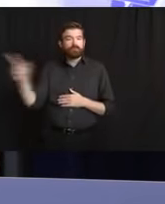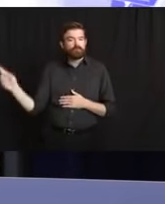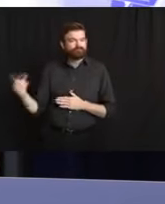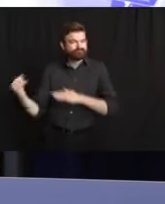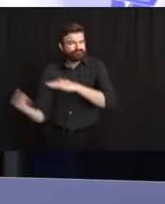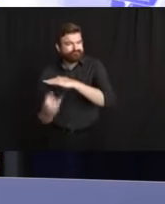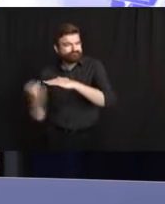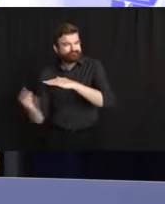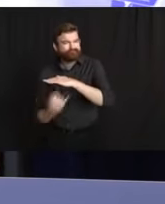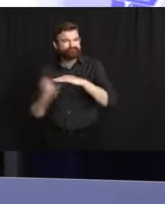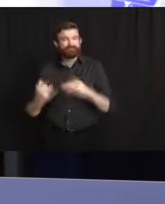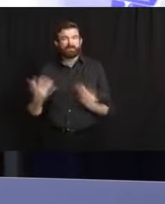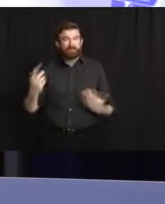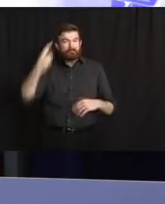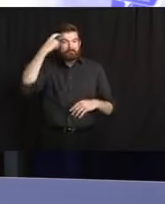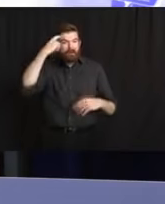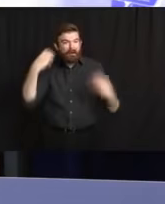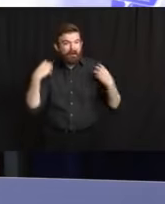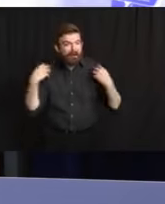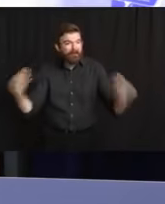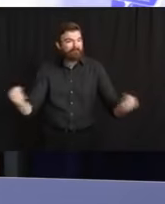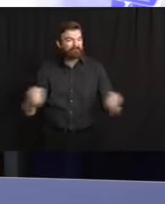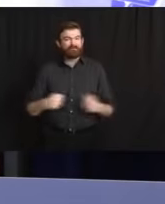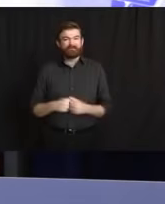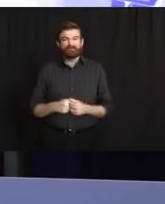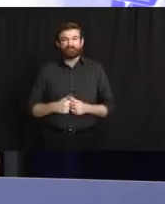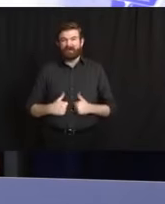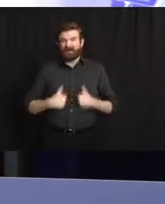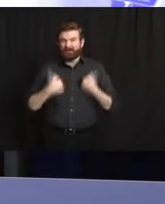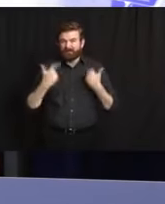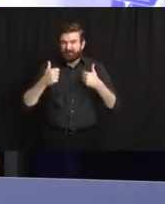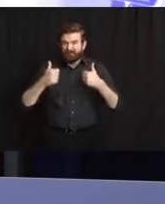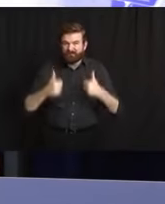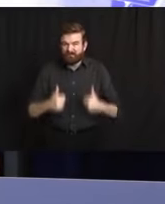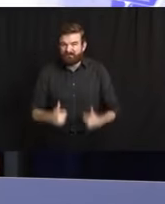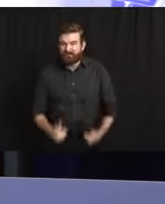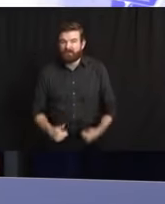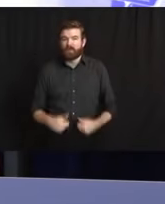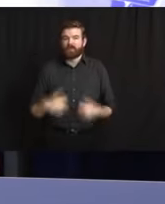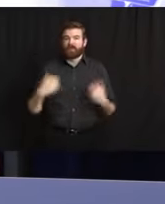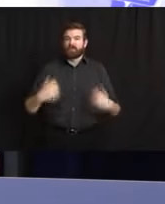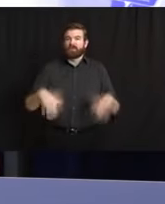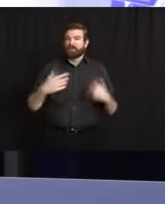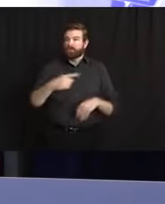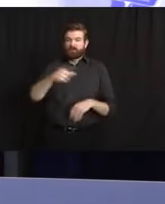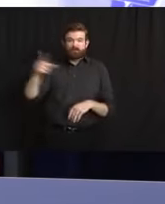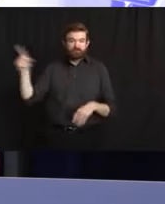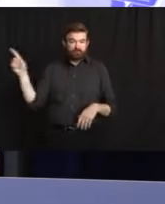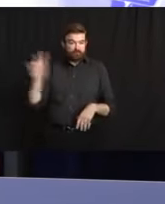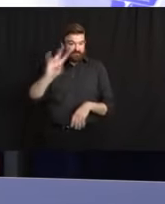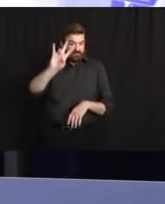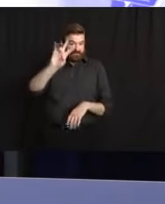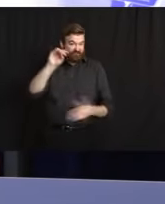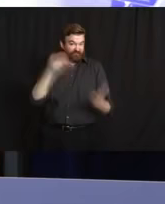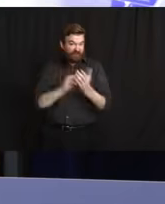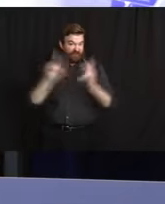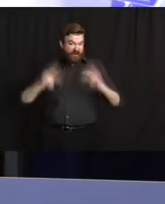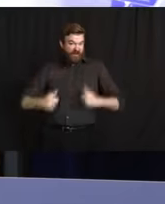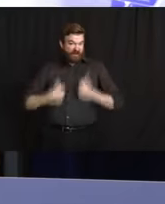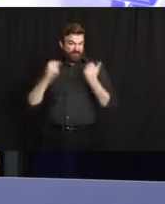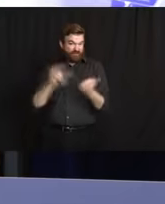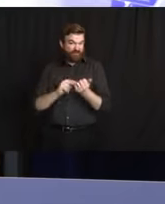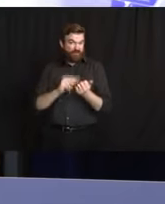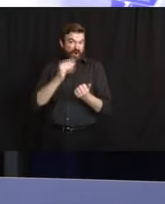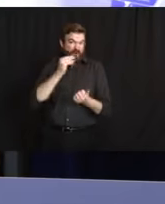and well-being and quality of life of the 70,000 residents in our long-term care facilities. To